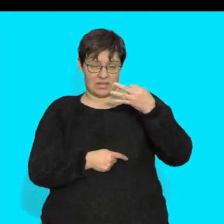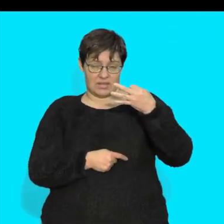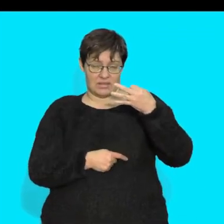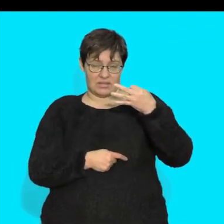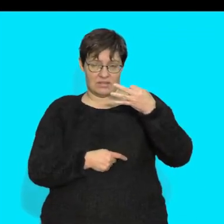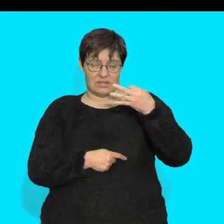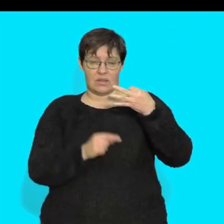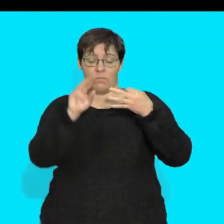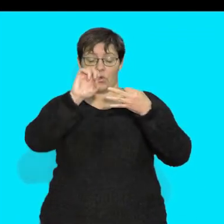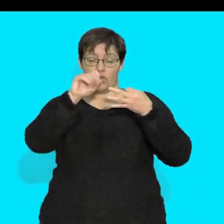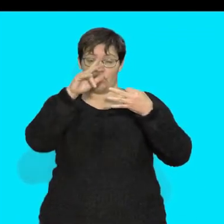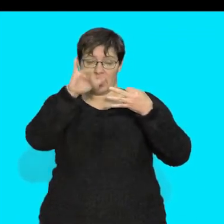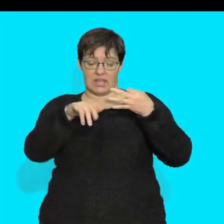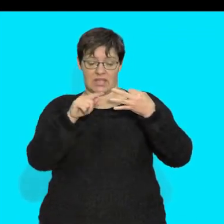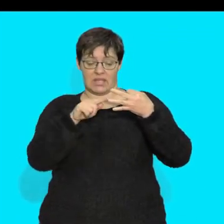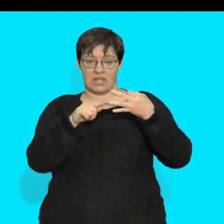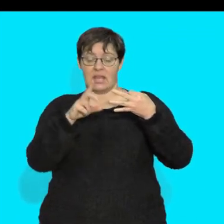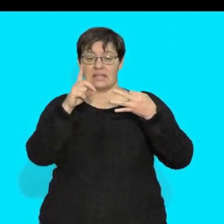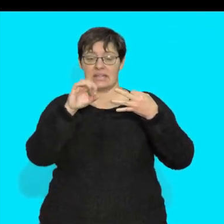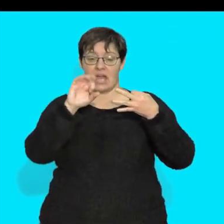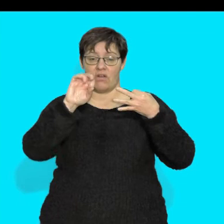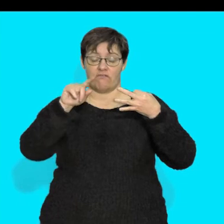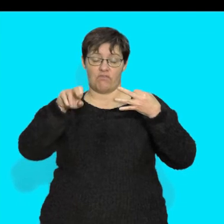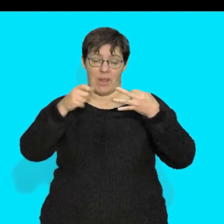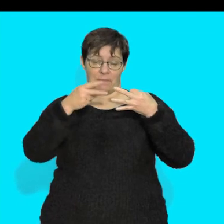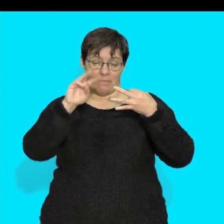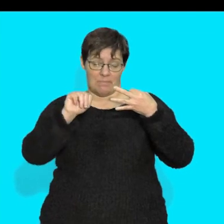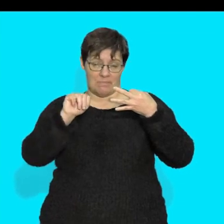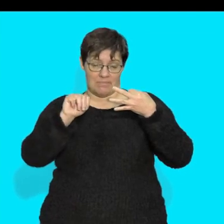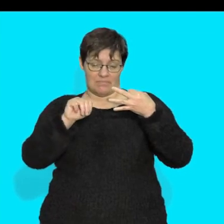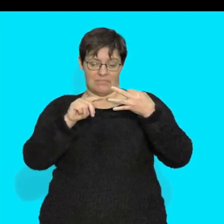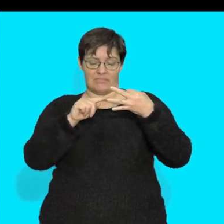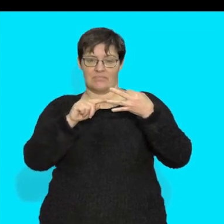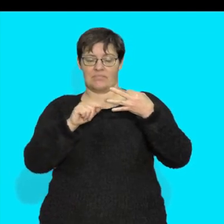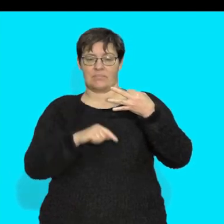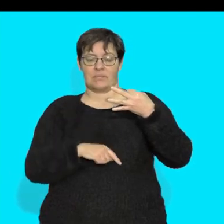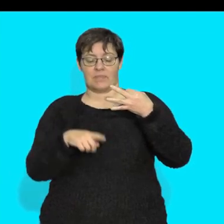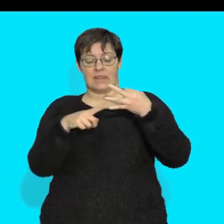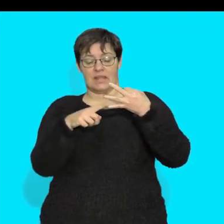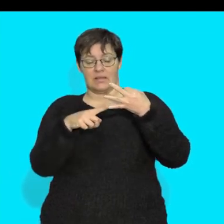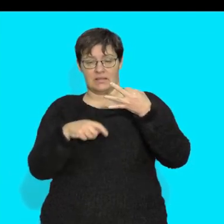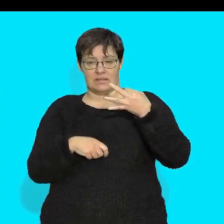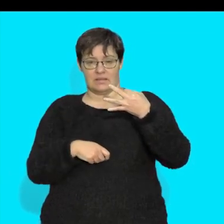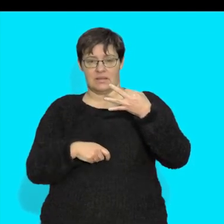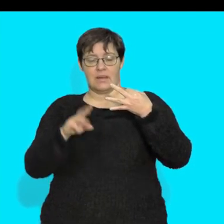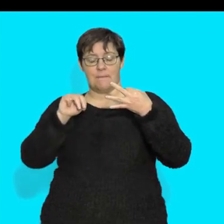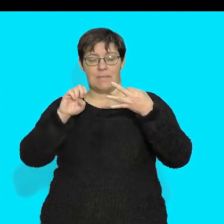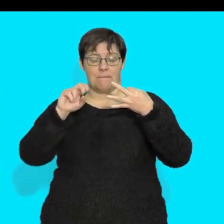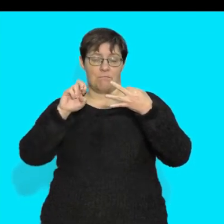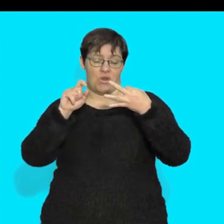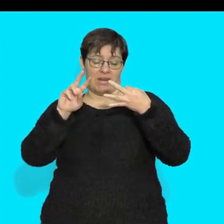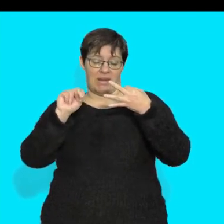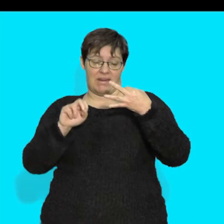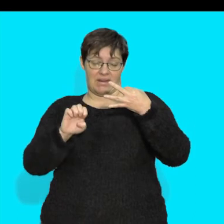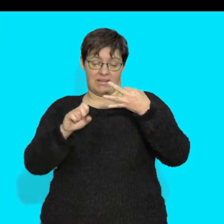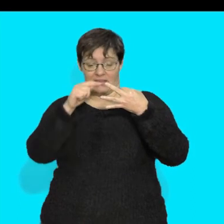the diaphragm cell, it's supposed to be a G there, and the membrane cell. So let's go